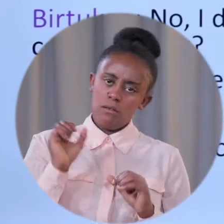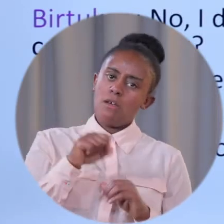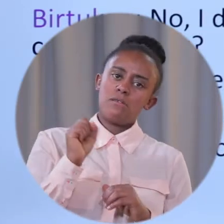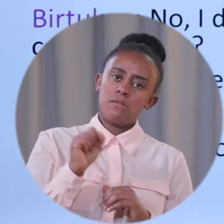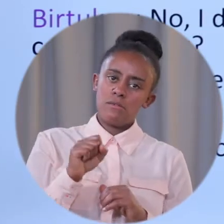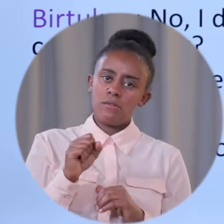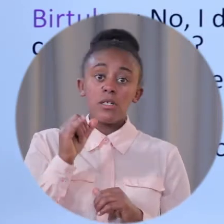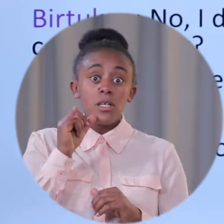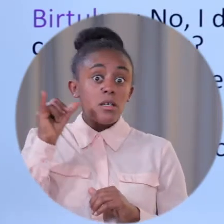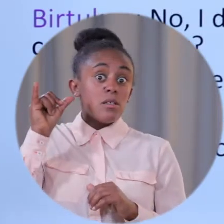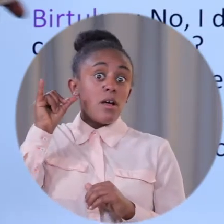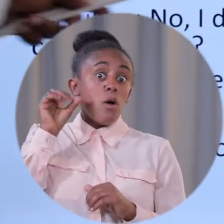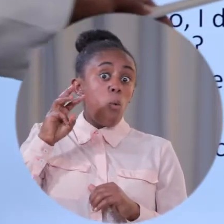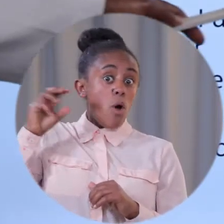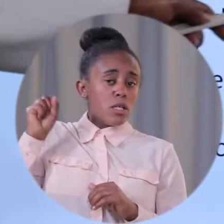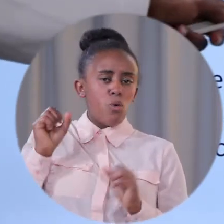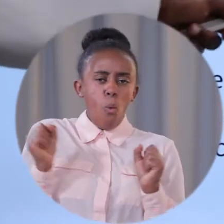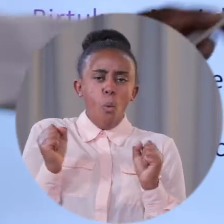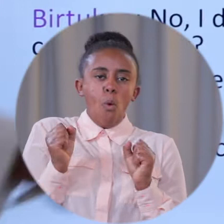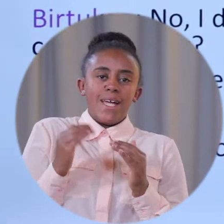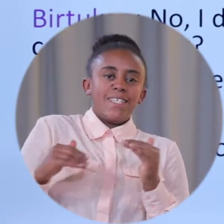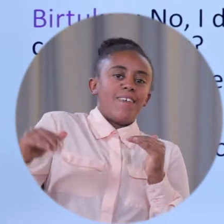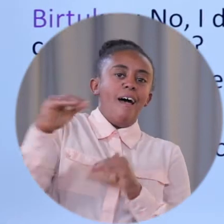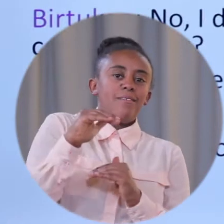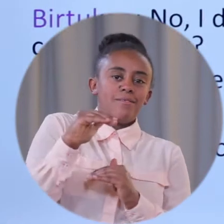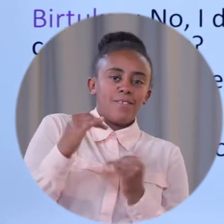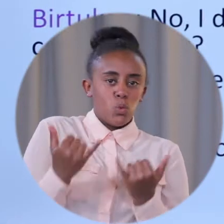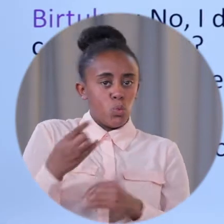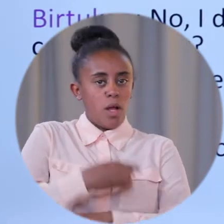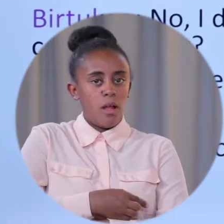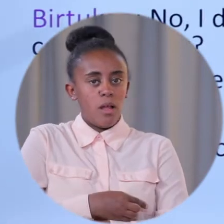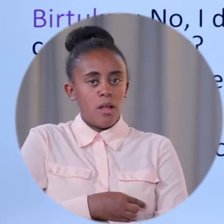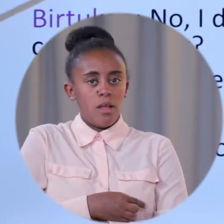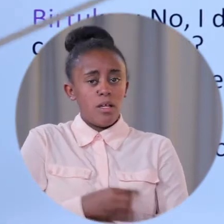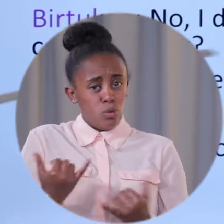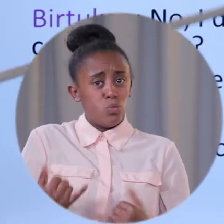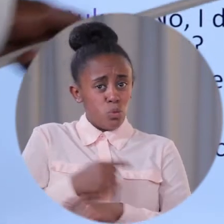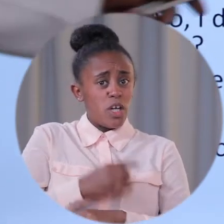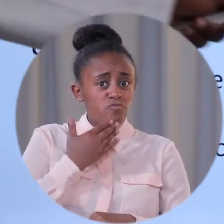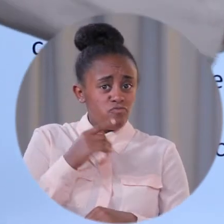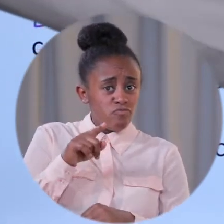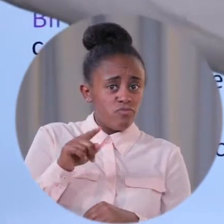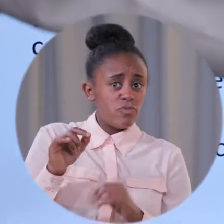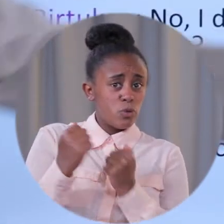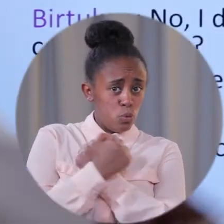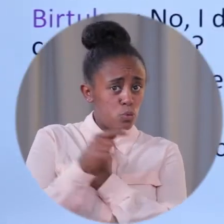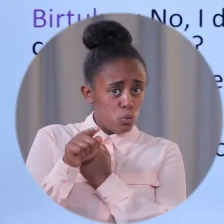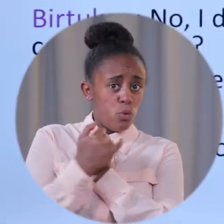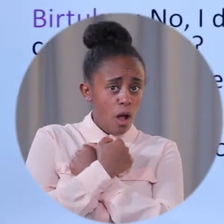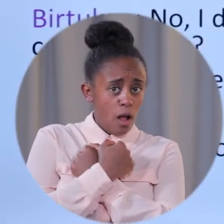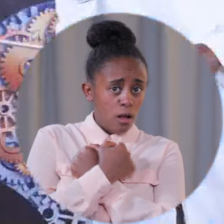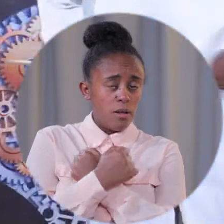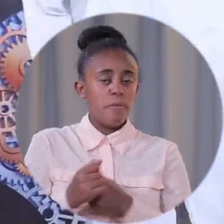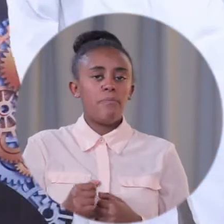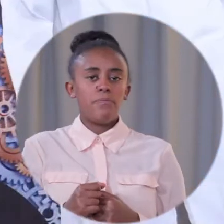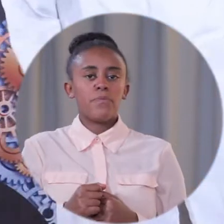yes, yesterday was cooler than today. Do you like today's weather. So, do you like today's